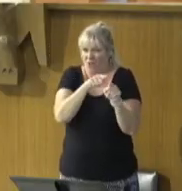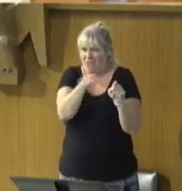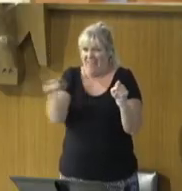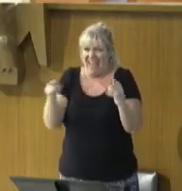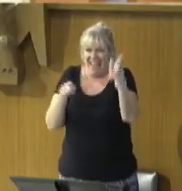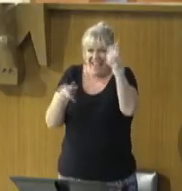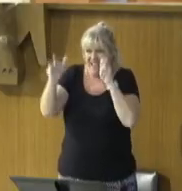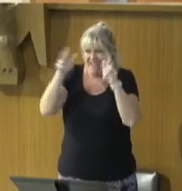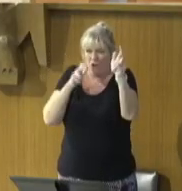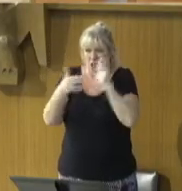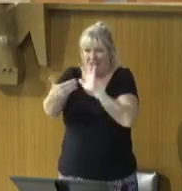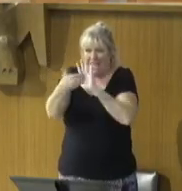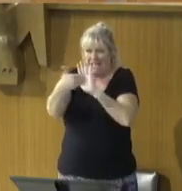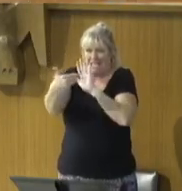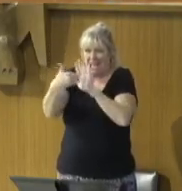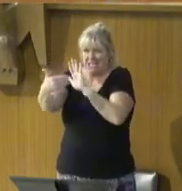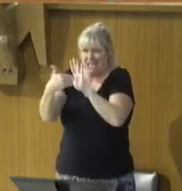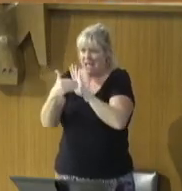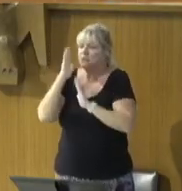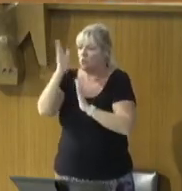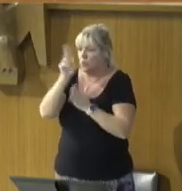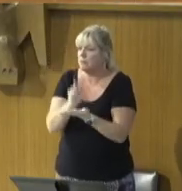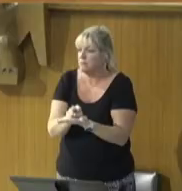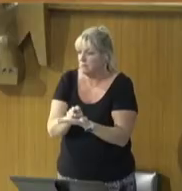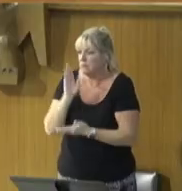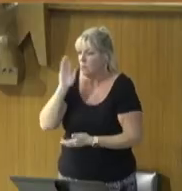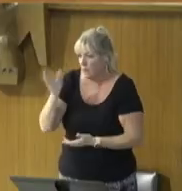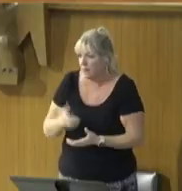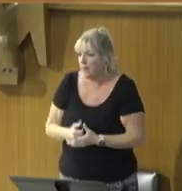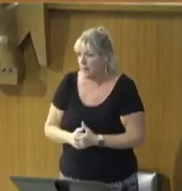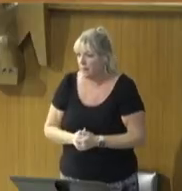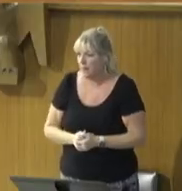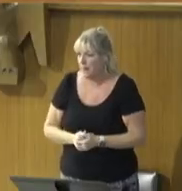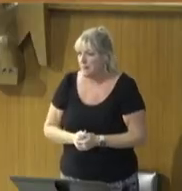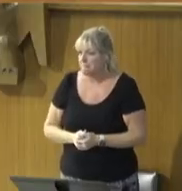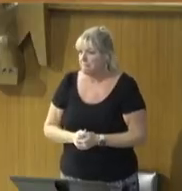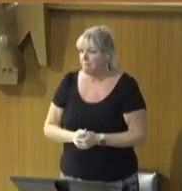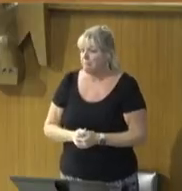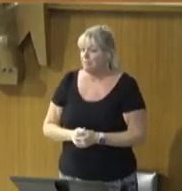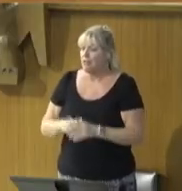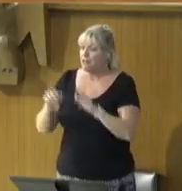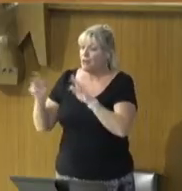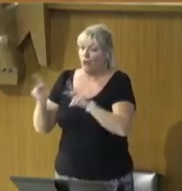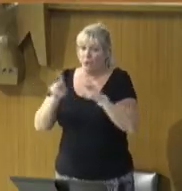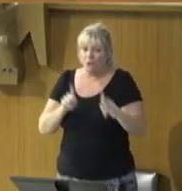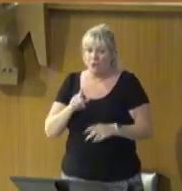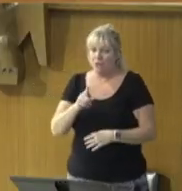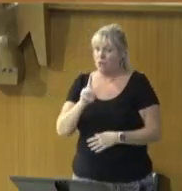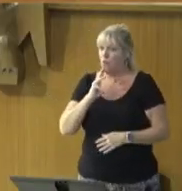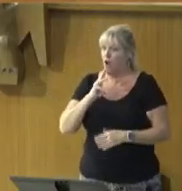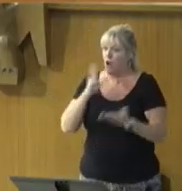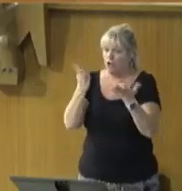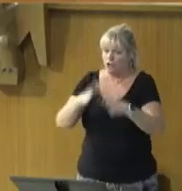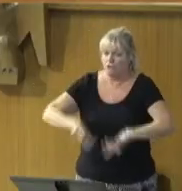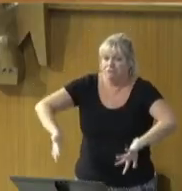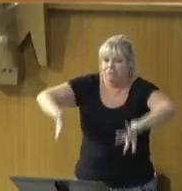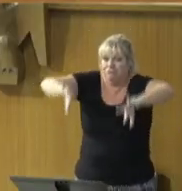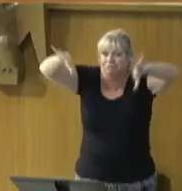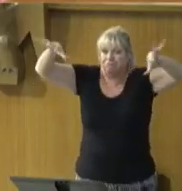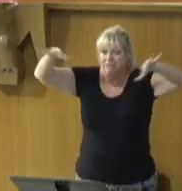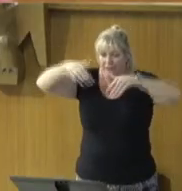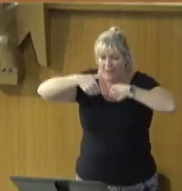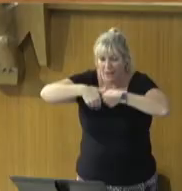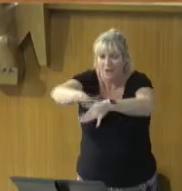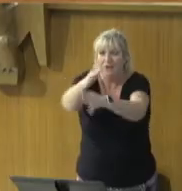will not be victorious. So too, when the waters of the Red Sea come crashing down over Pharaoh's army,